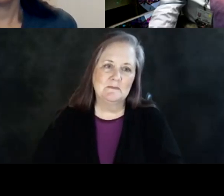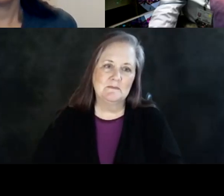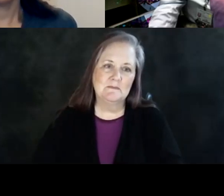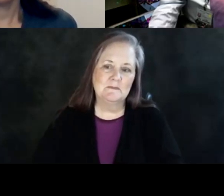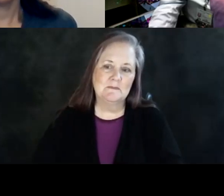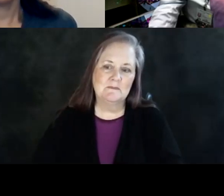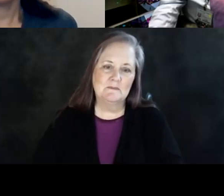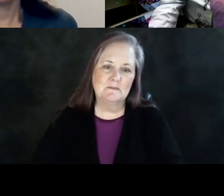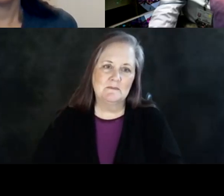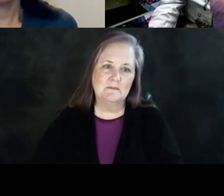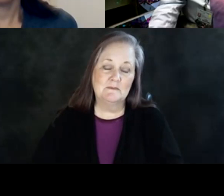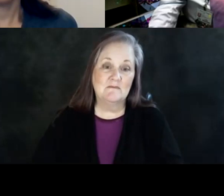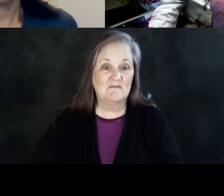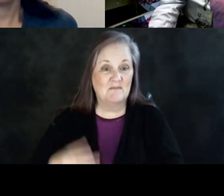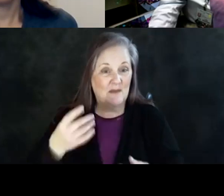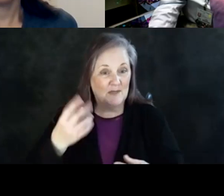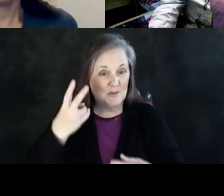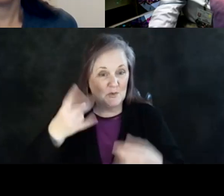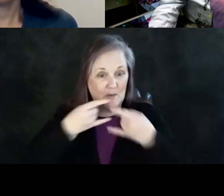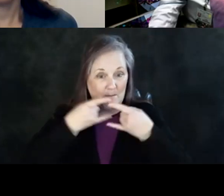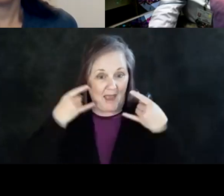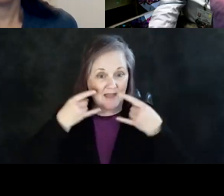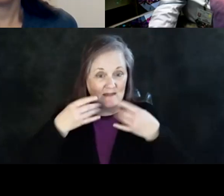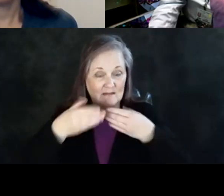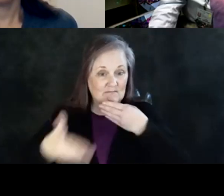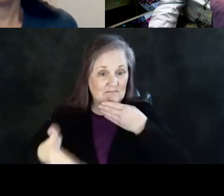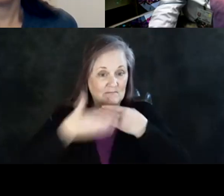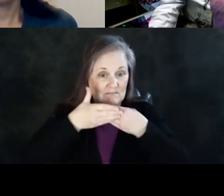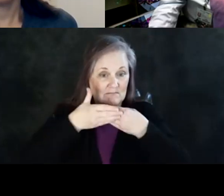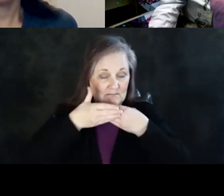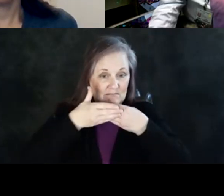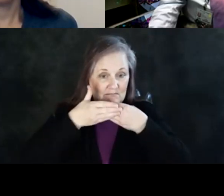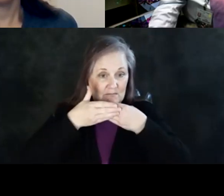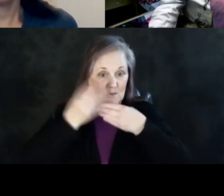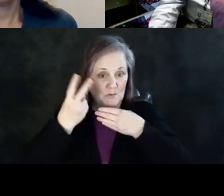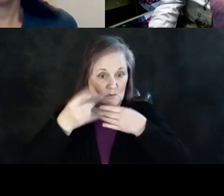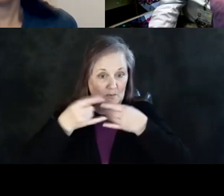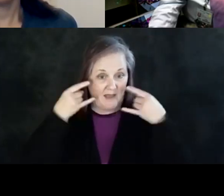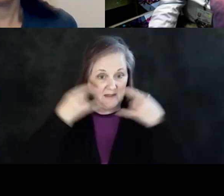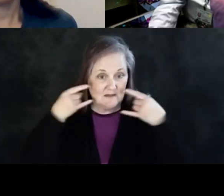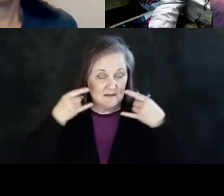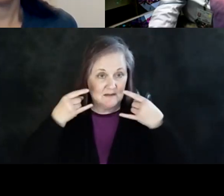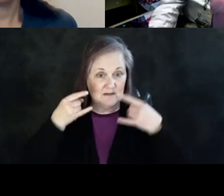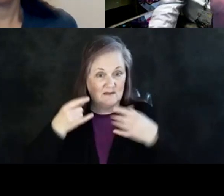Are 2 masks recommended? I see a lot more people wearing 2 masks. Are these recommended by most experts?